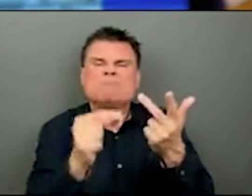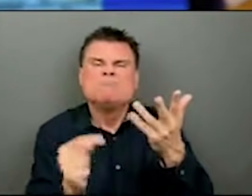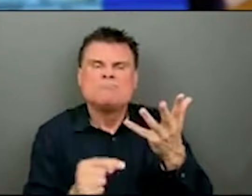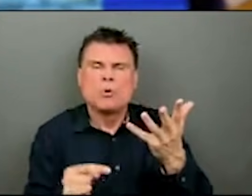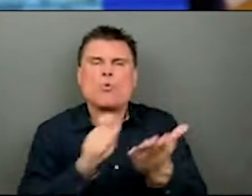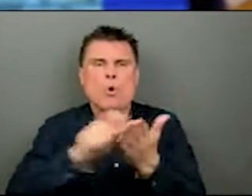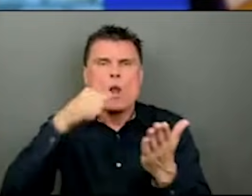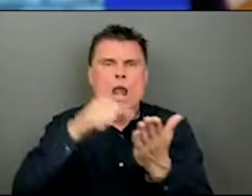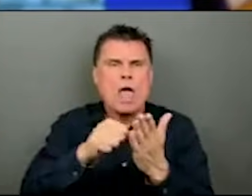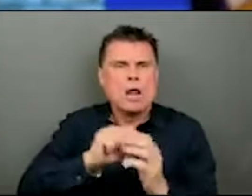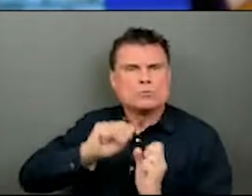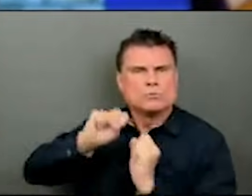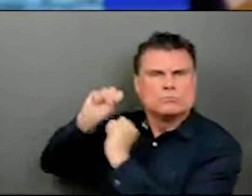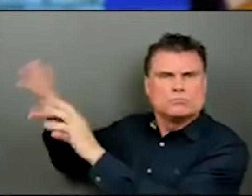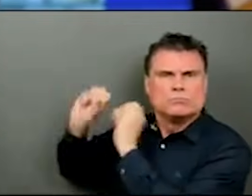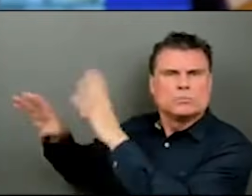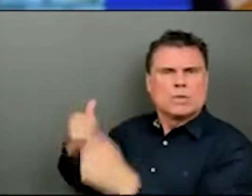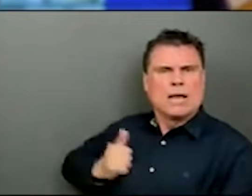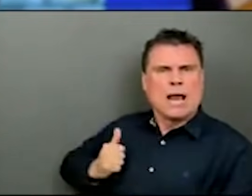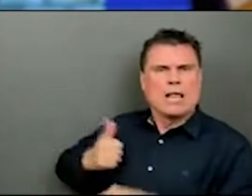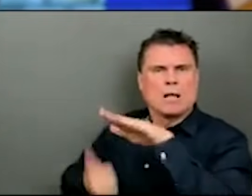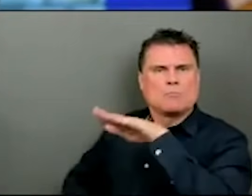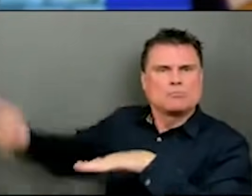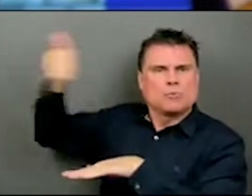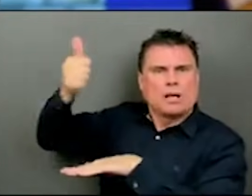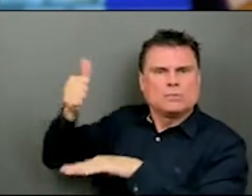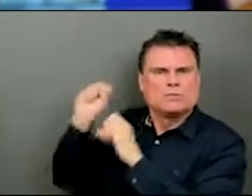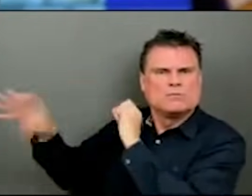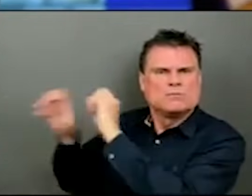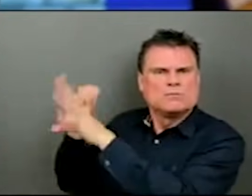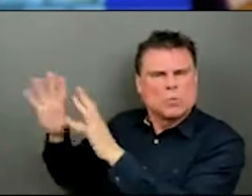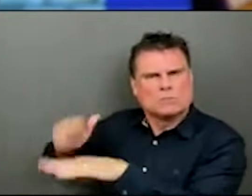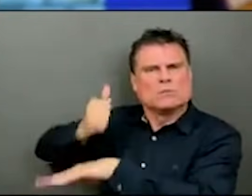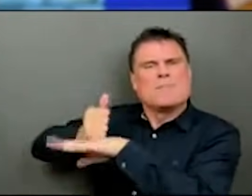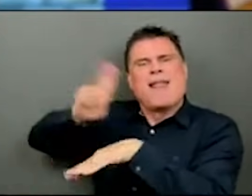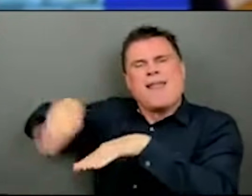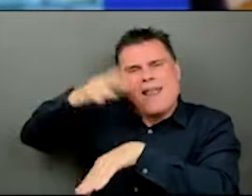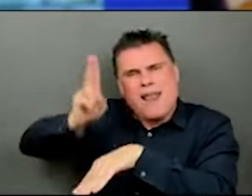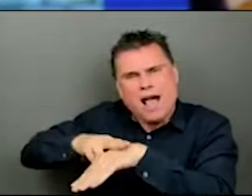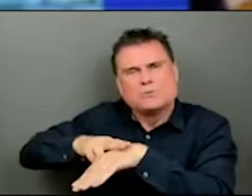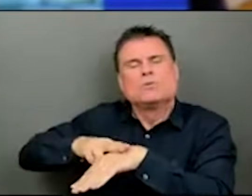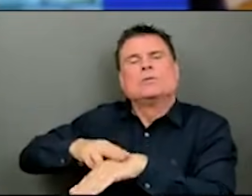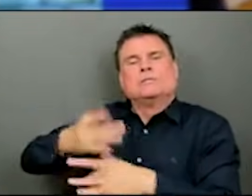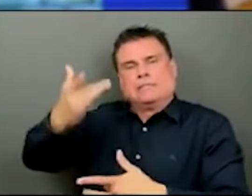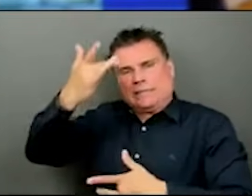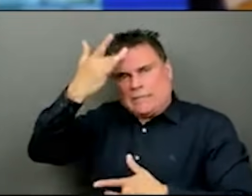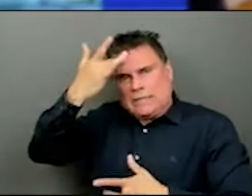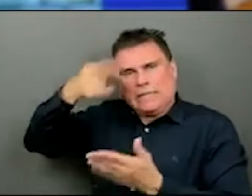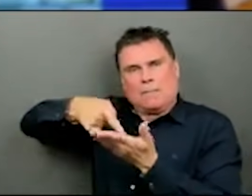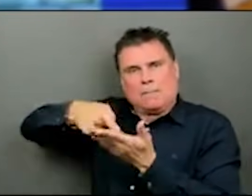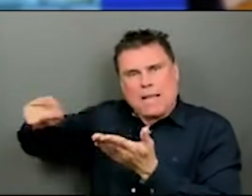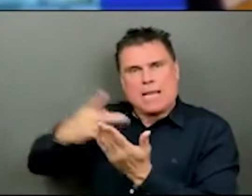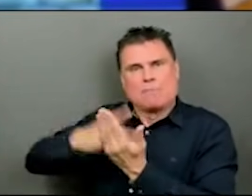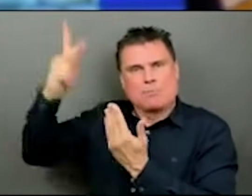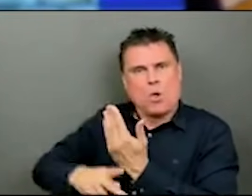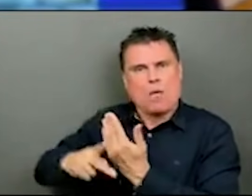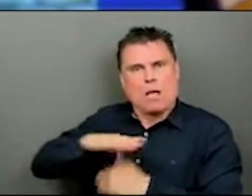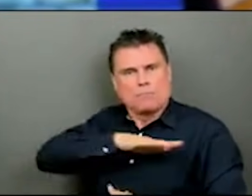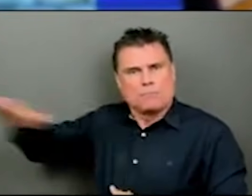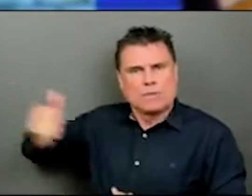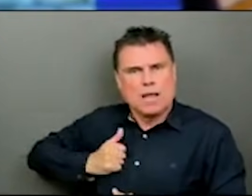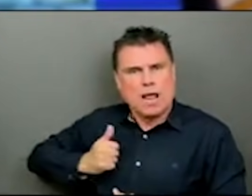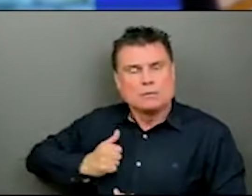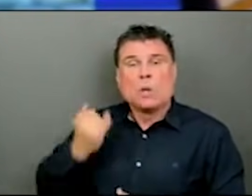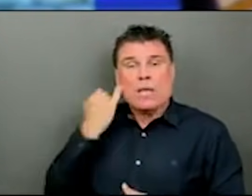need a national program so that people aren't making a choice between going to work sick and staying home to meet the needs